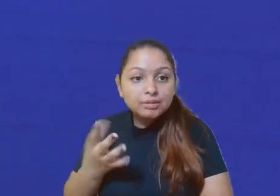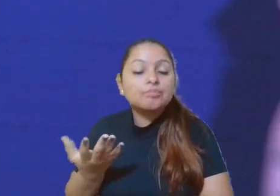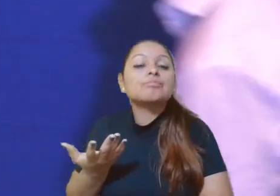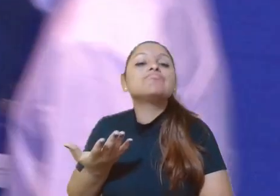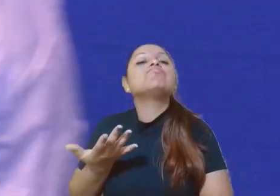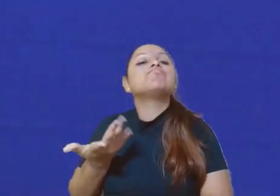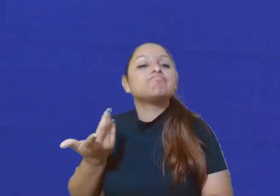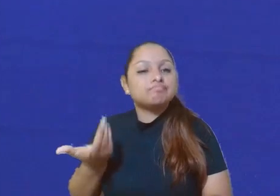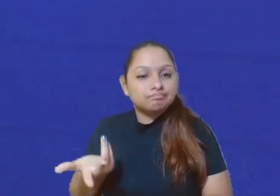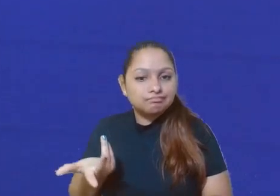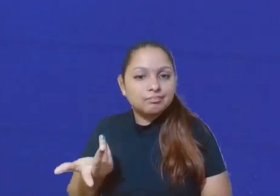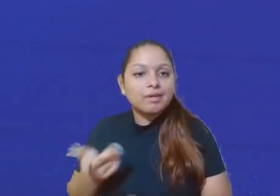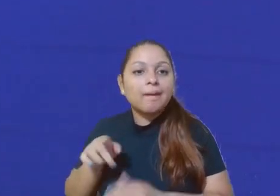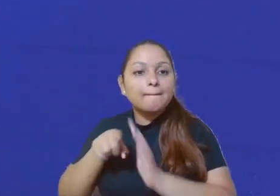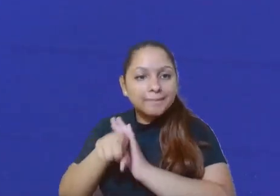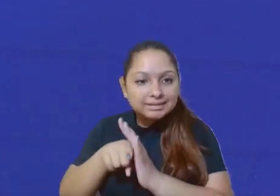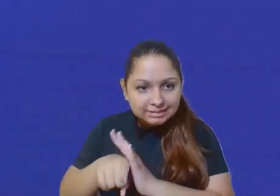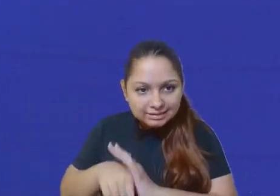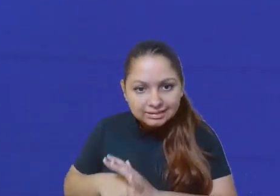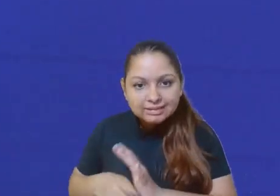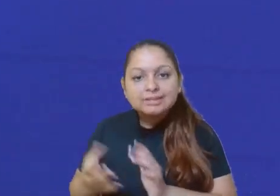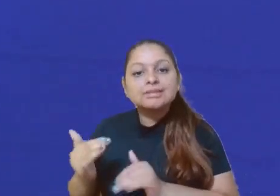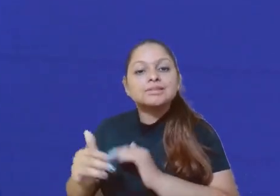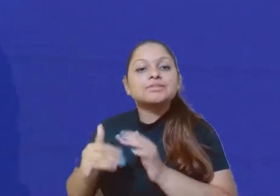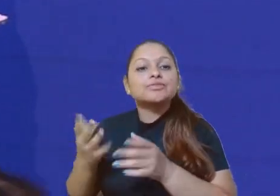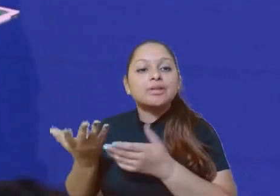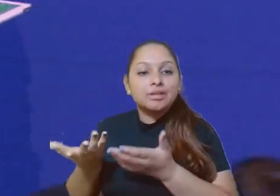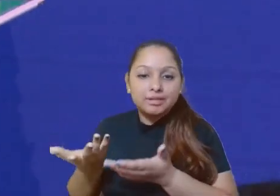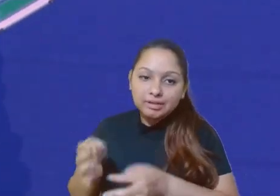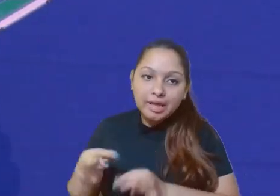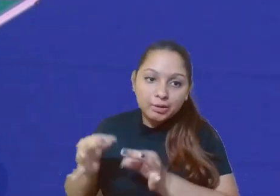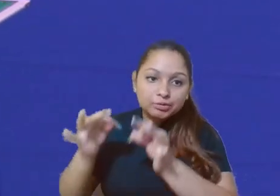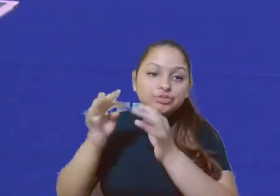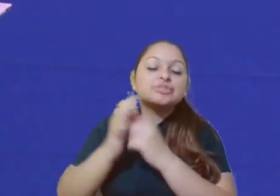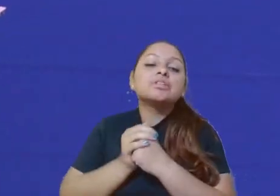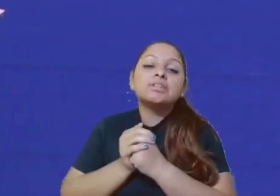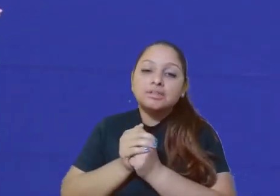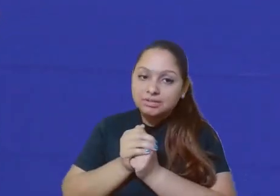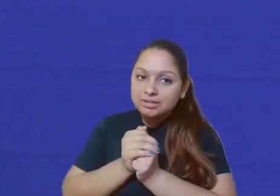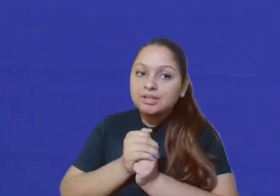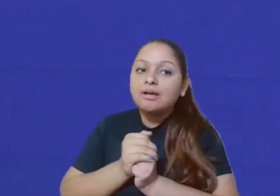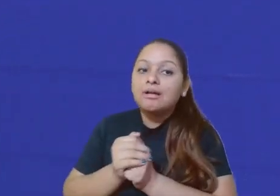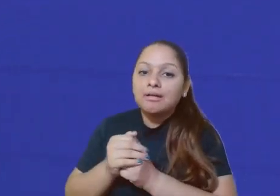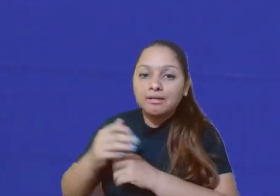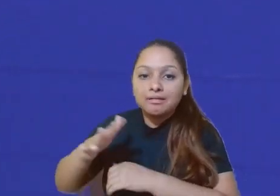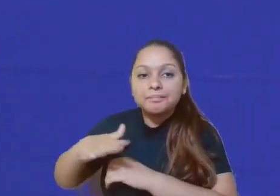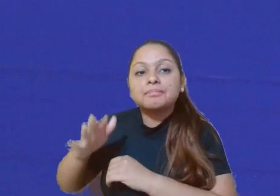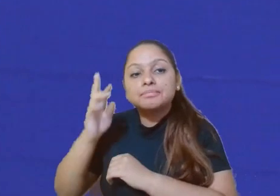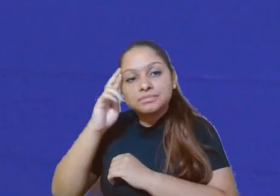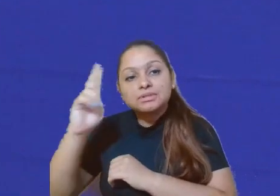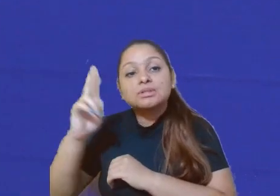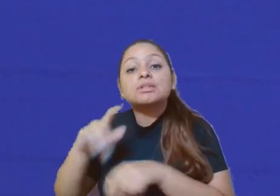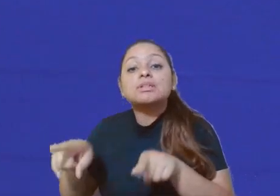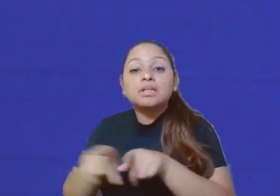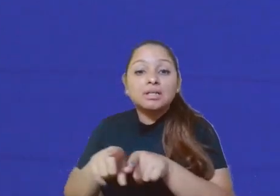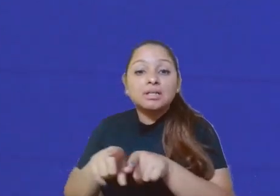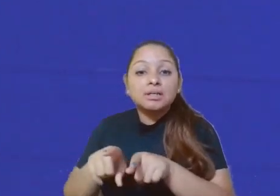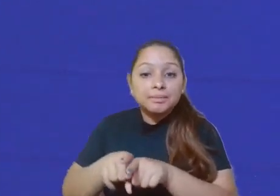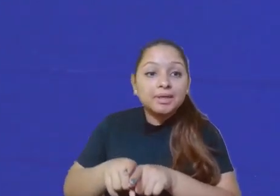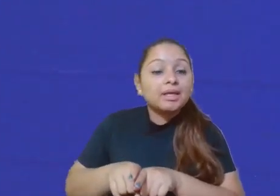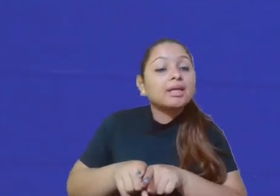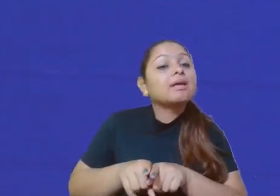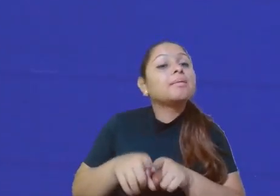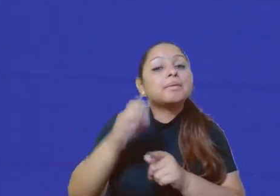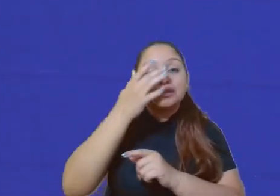that, and the team that he's the leader, more than 300 people, they have PhDs and master degrees